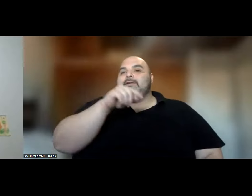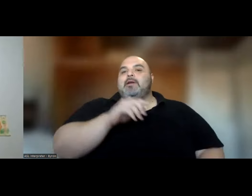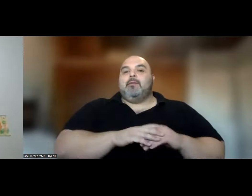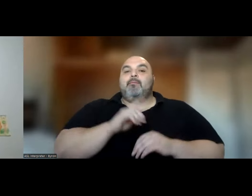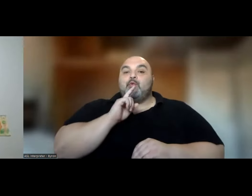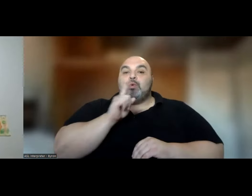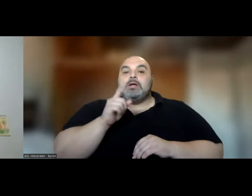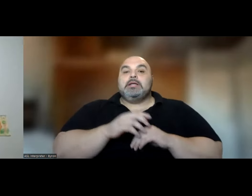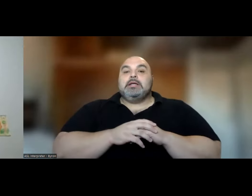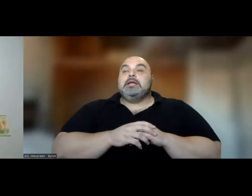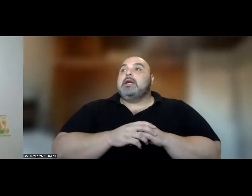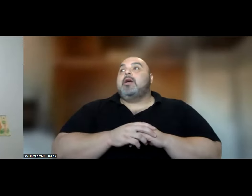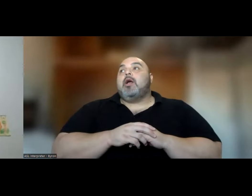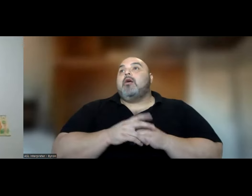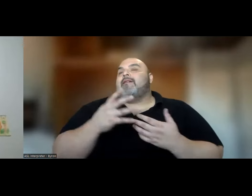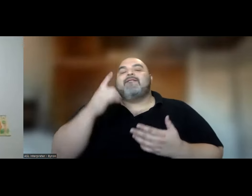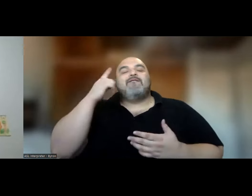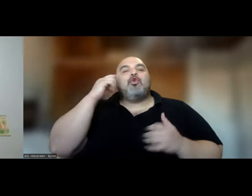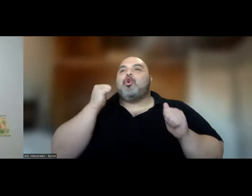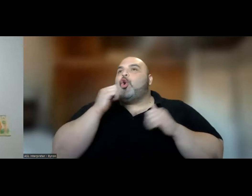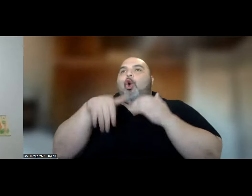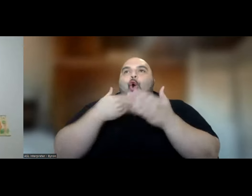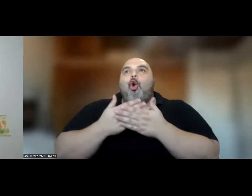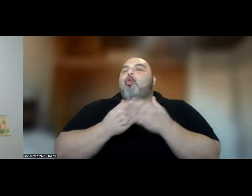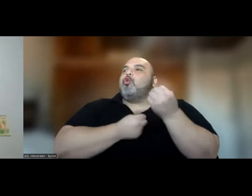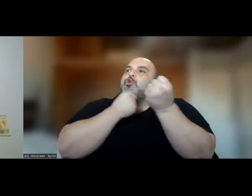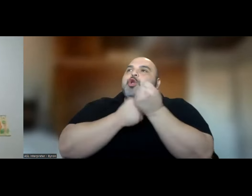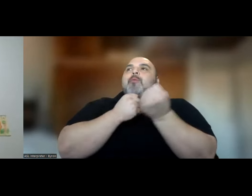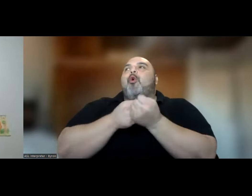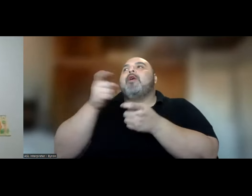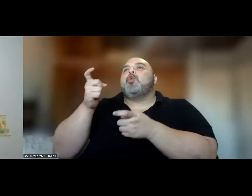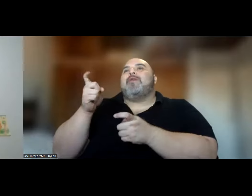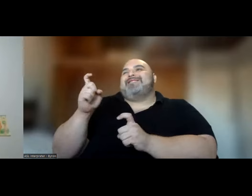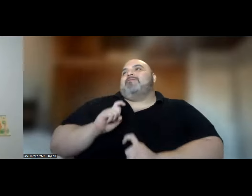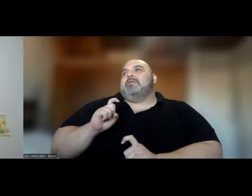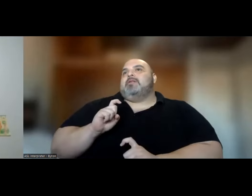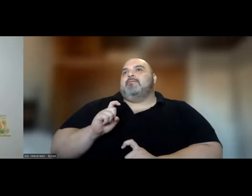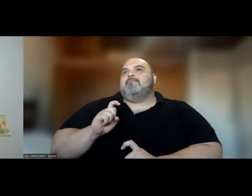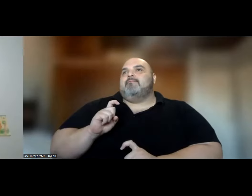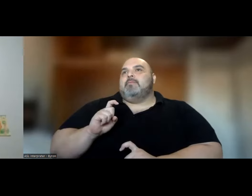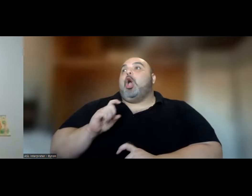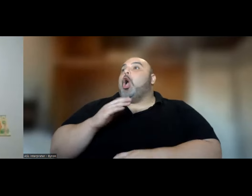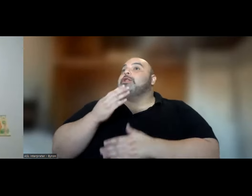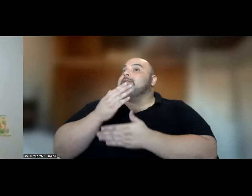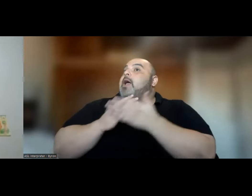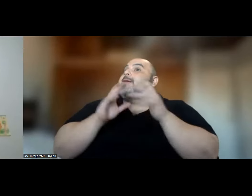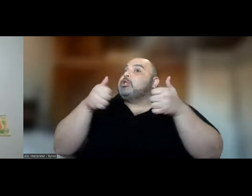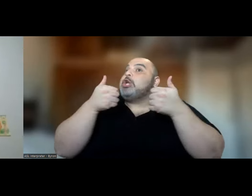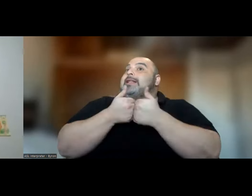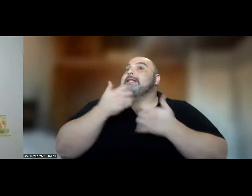really personally for all the support that you've given me on some challenging yet